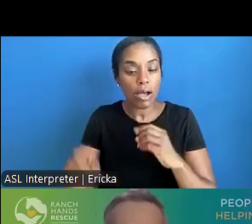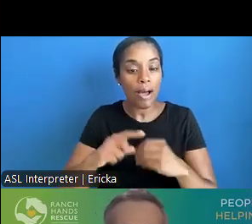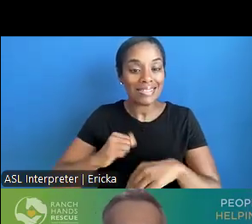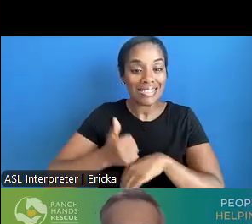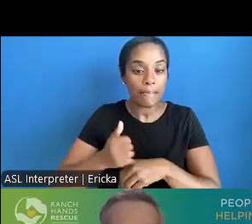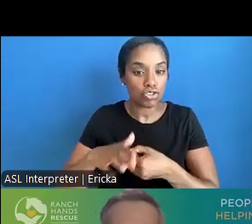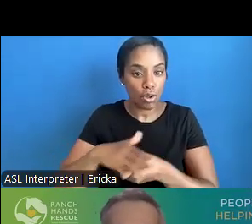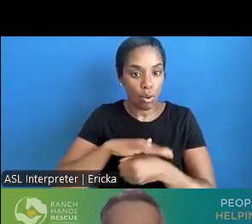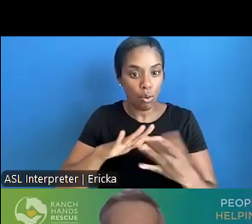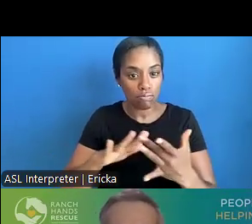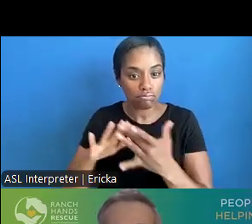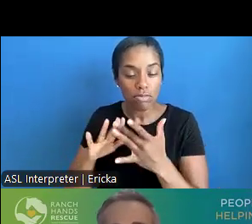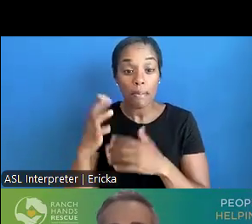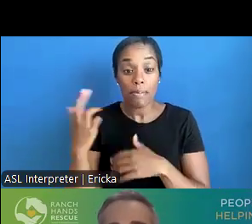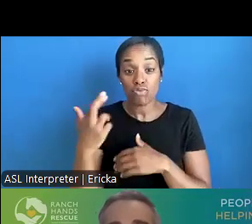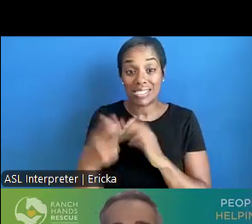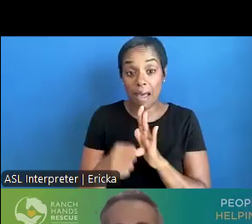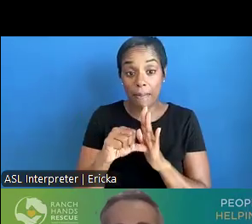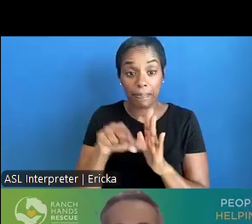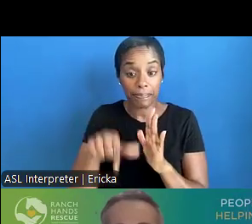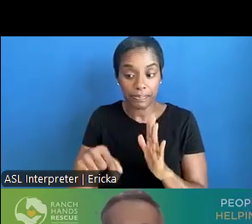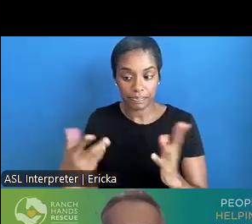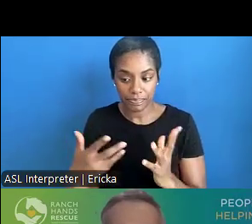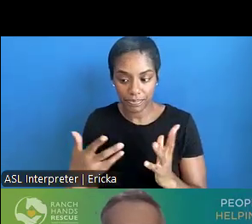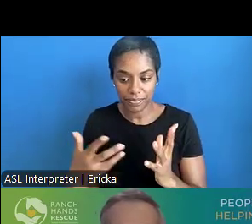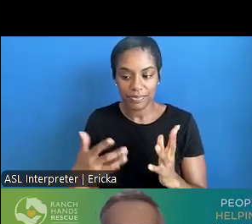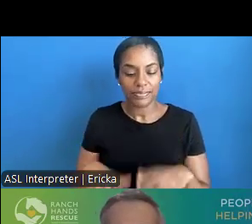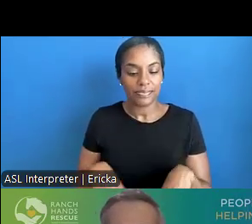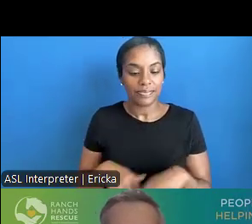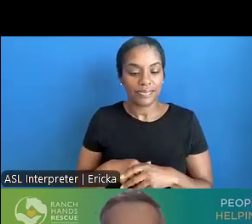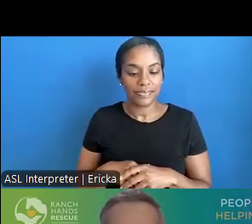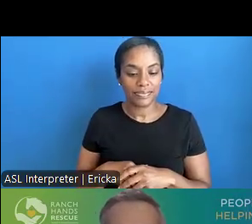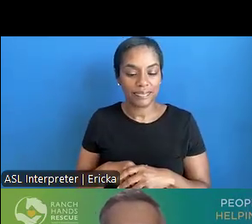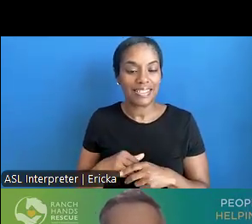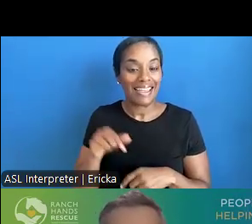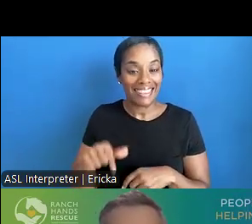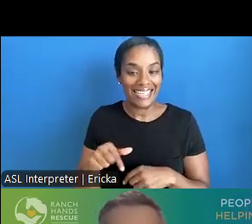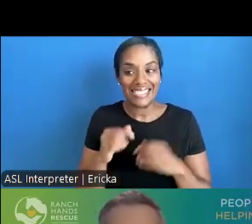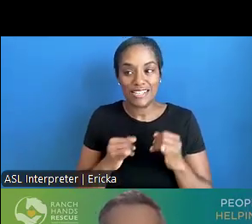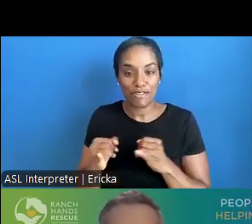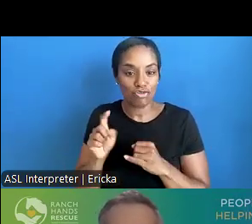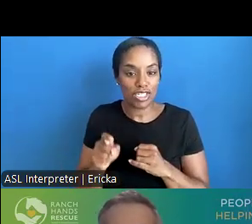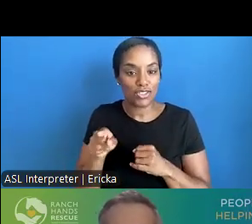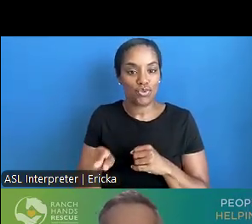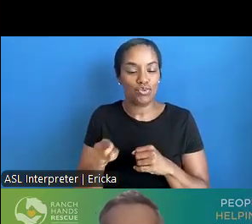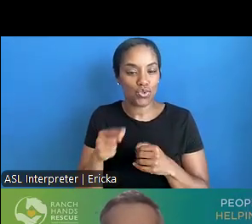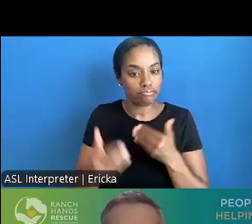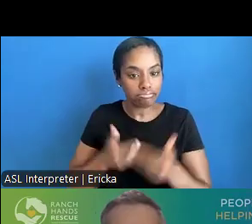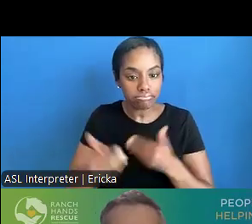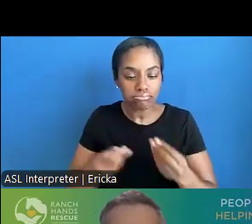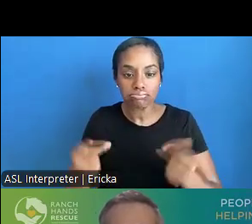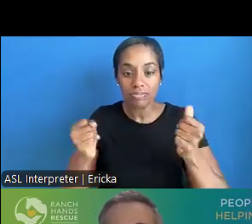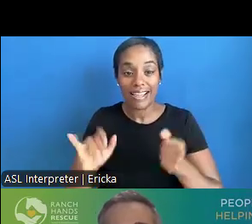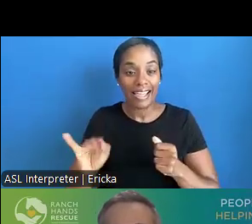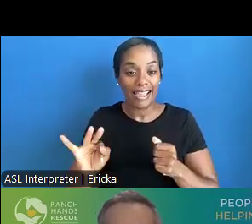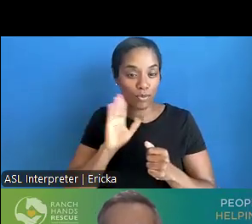here, and the reason I'm highlighting it, is that these individuals need you to move quickly. So if you're going to provide